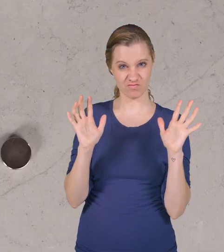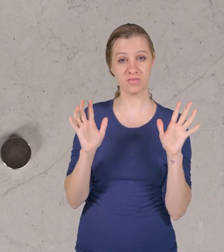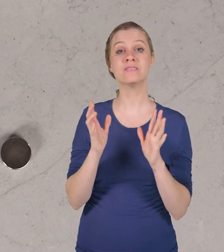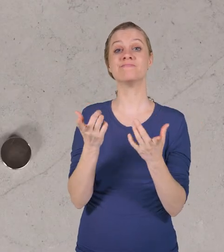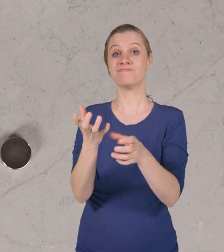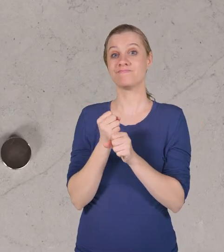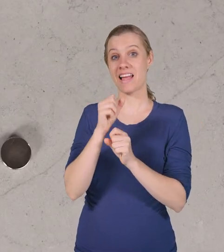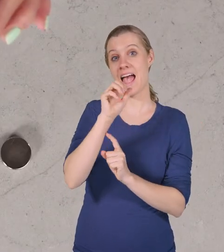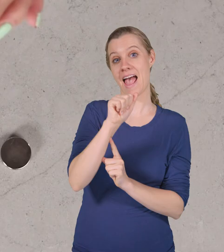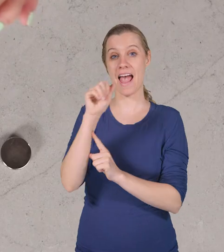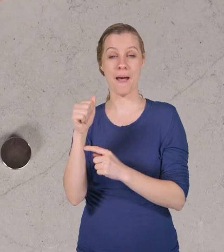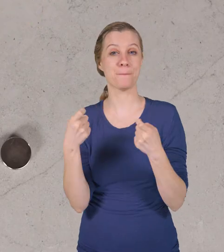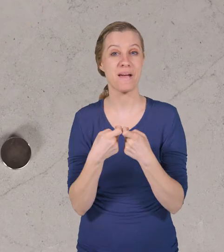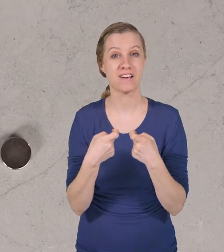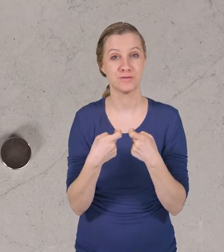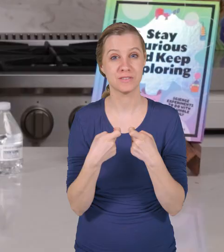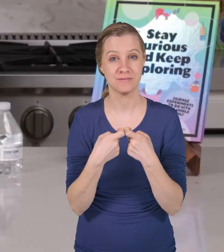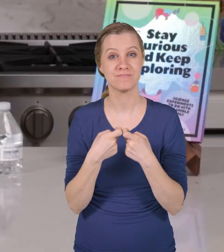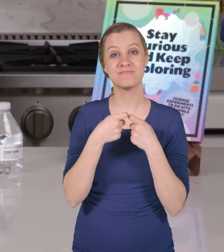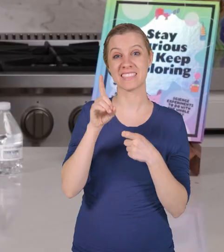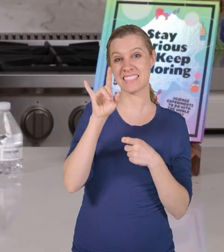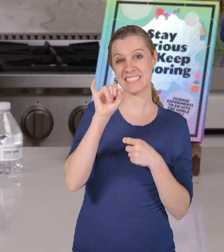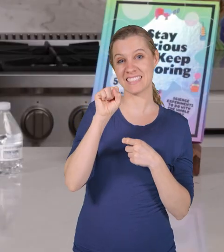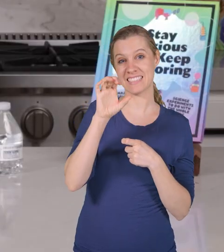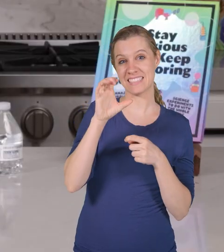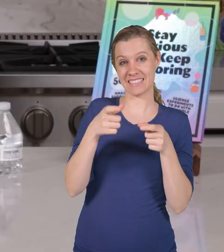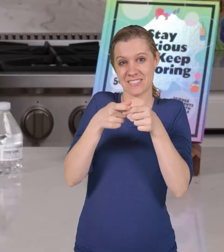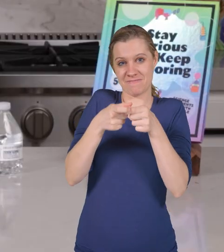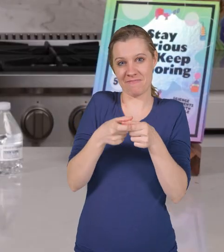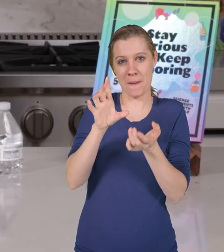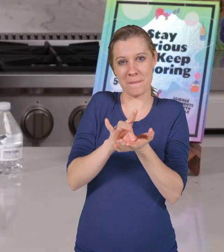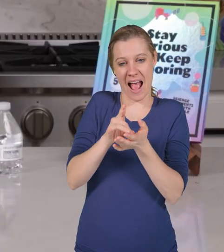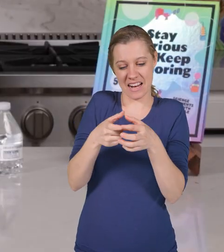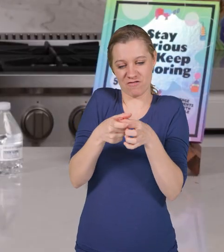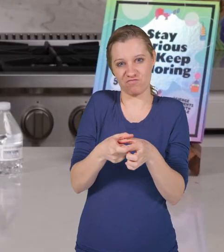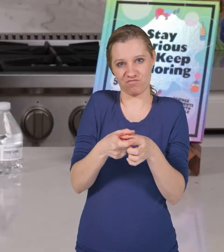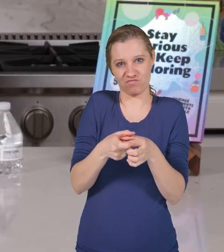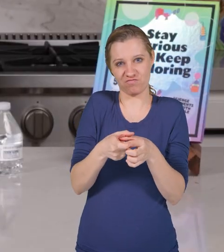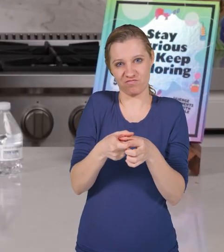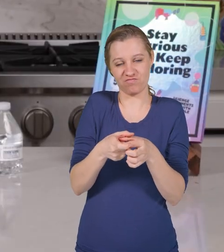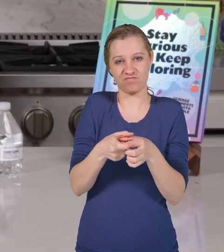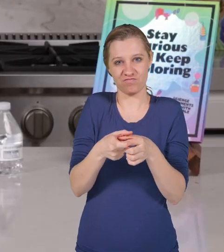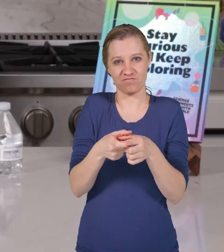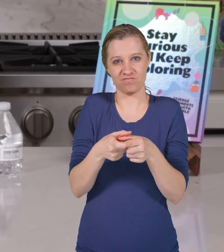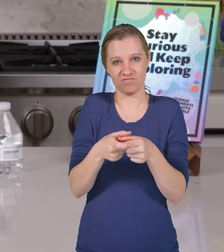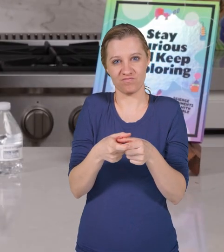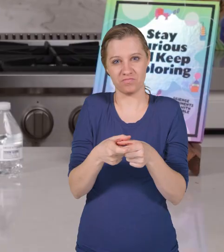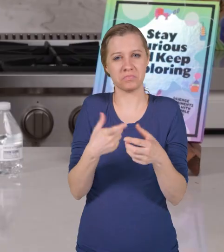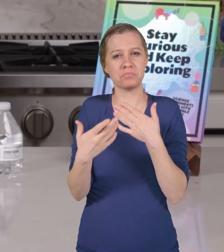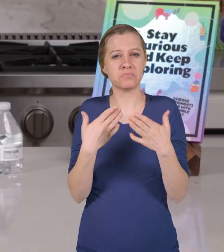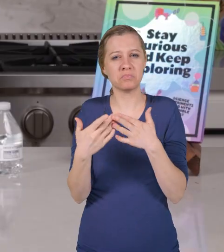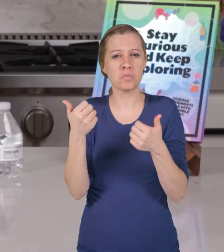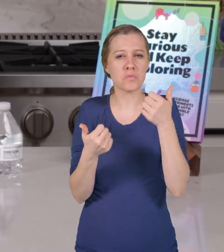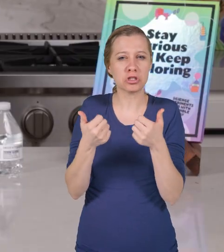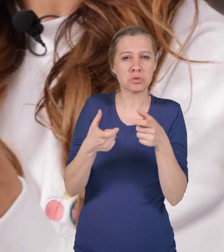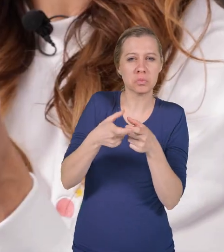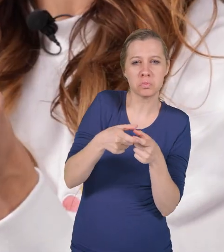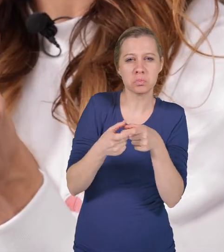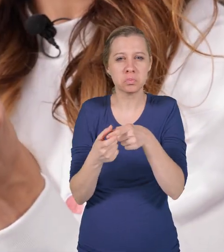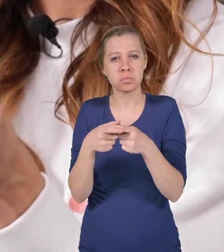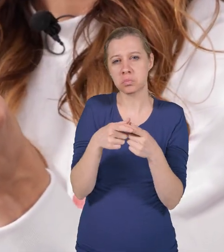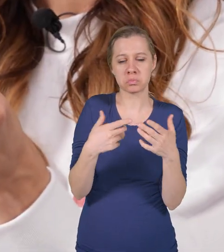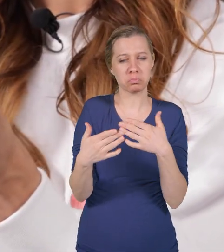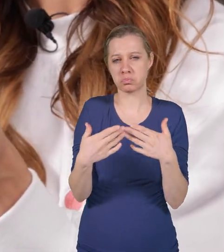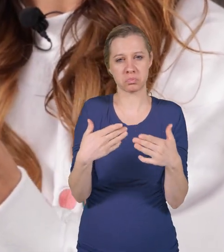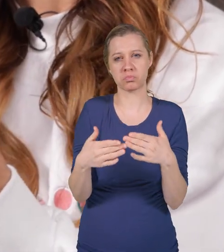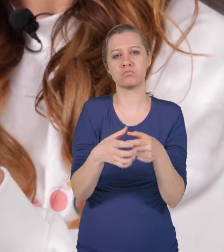made, is take your AA battery and put some disc magnets on the bottom. It doesn't matter which way you do